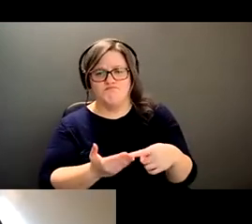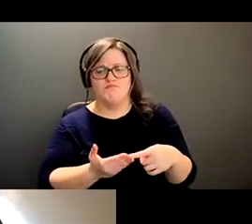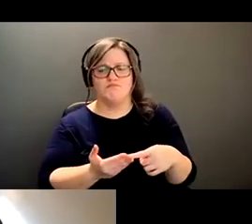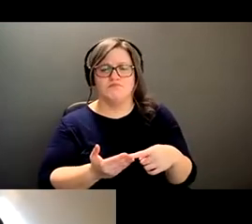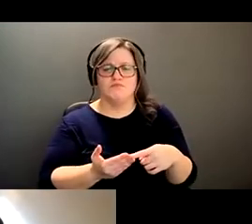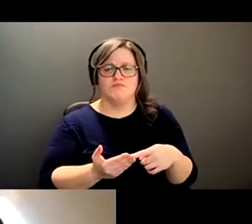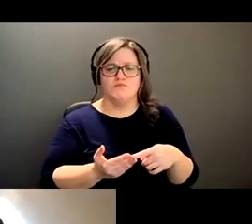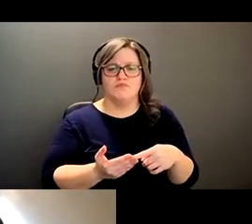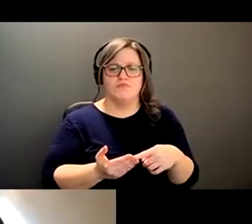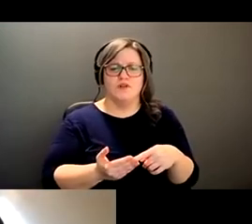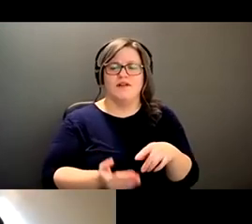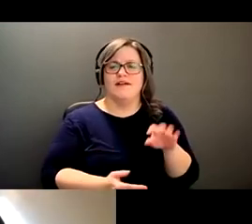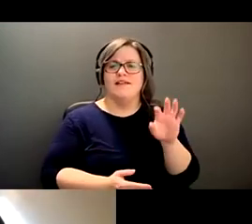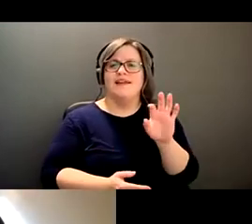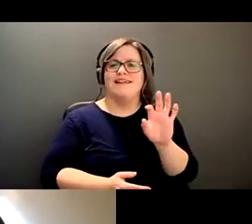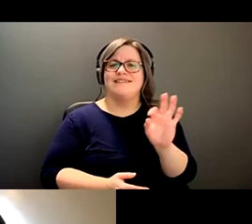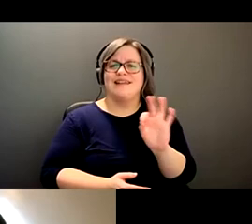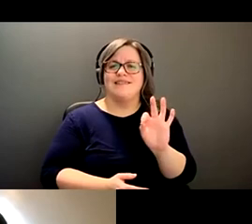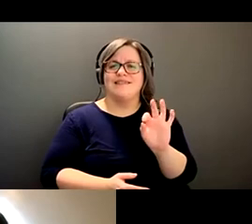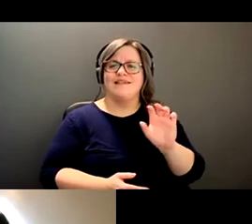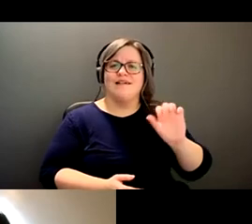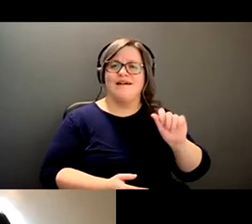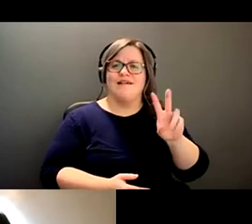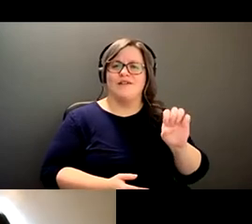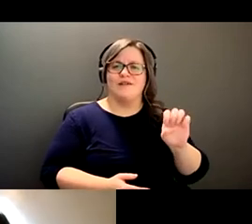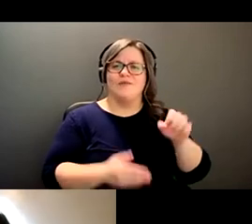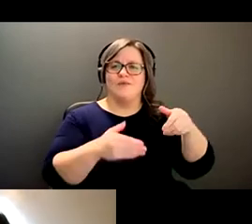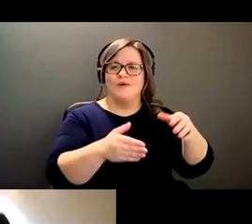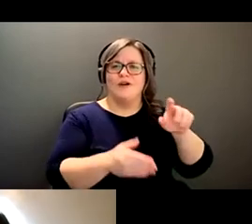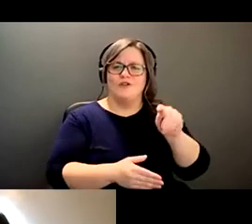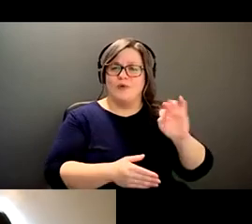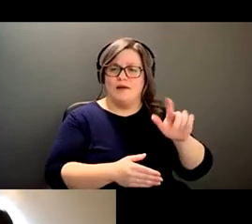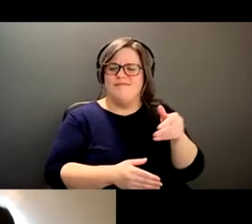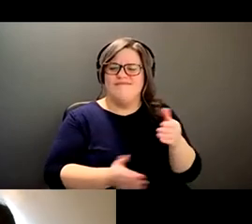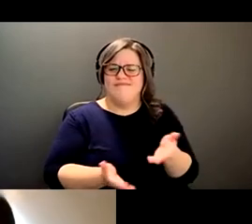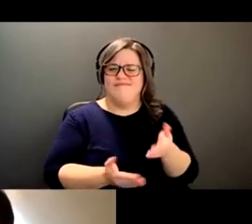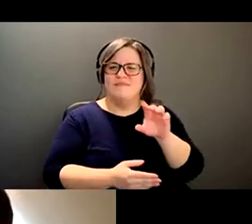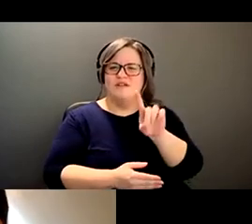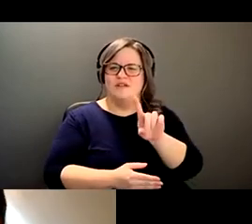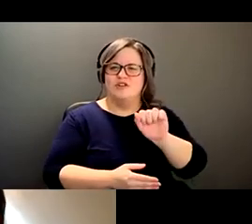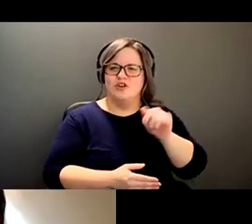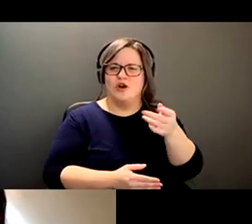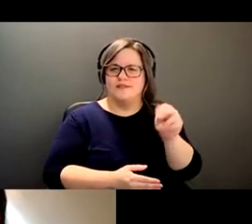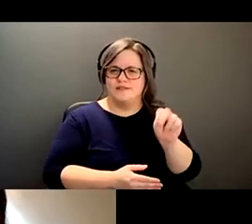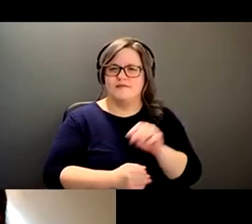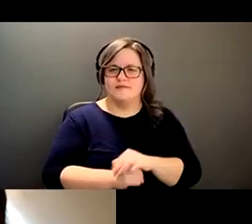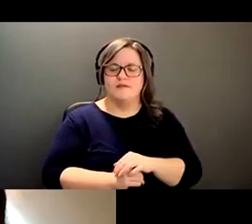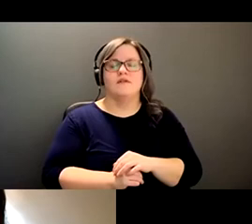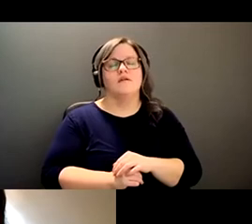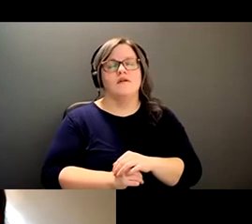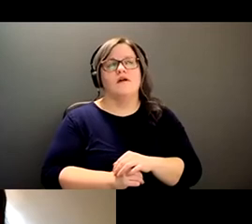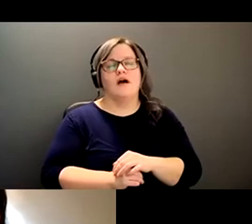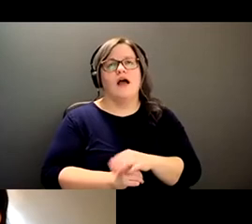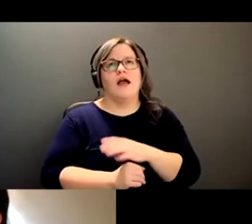the Ninth Avenue Trail in Dawson. So, and there was an urgency